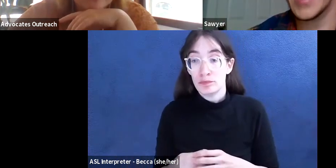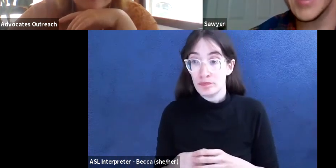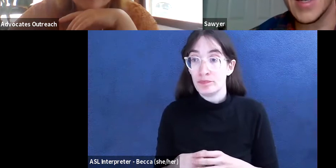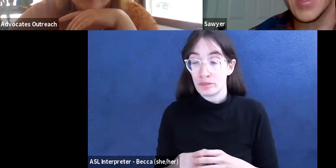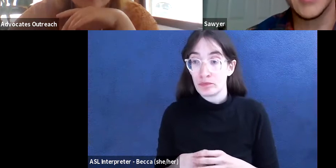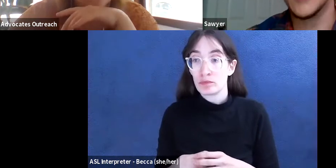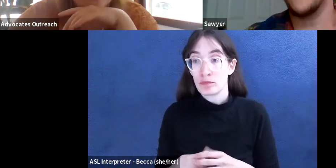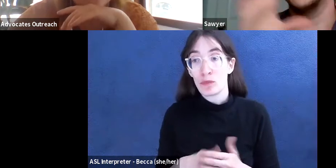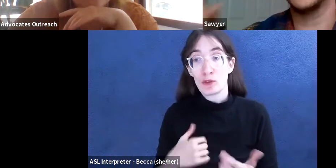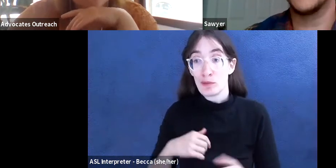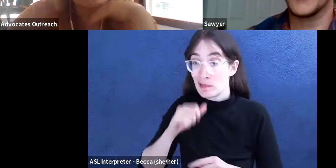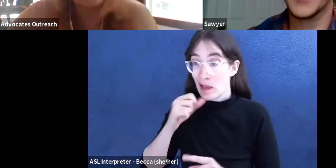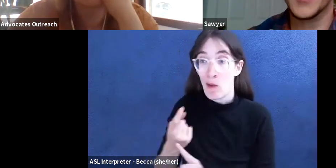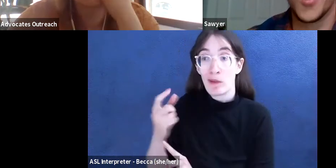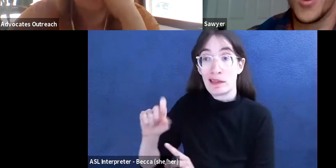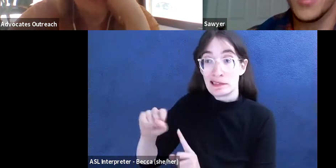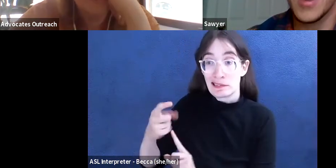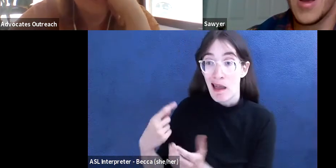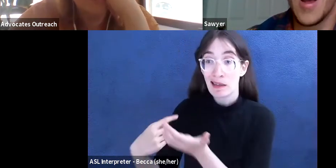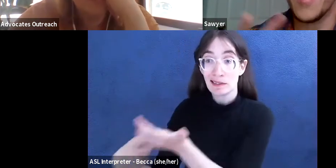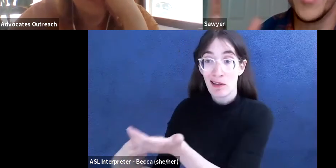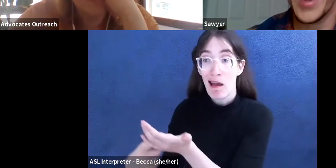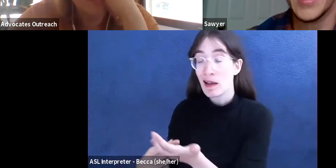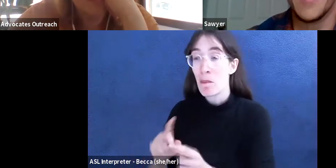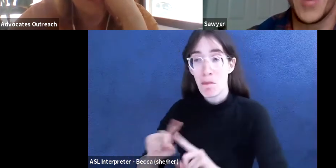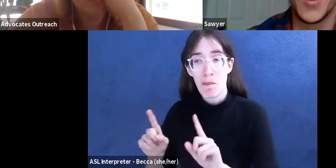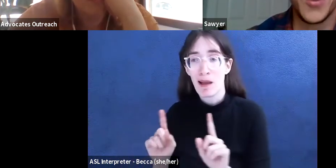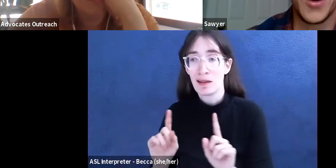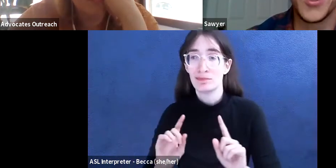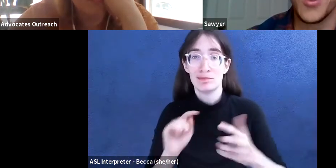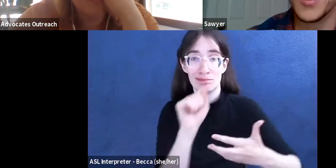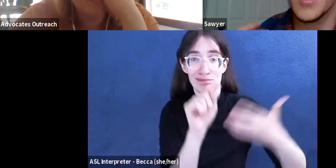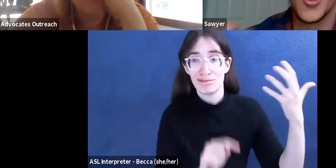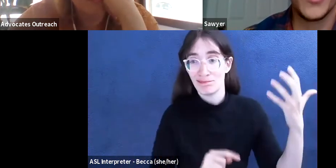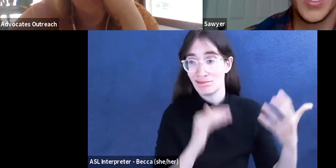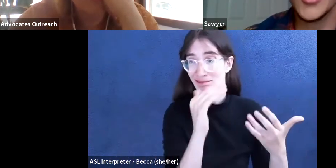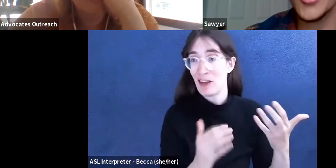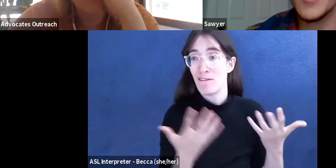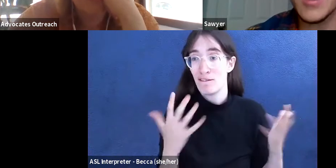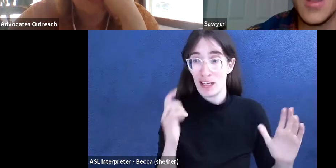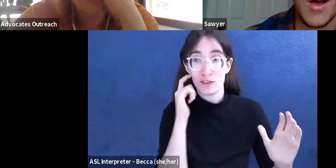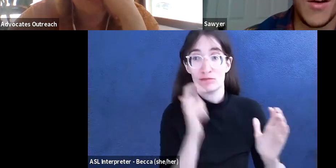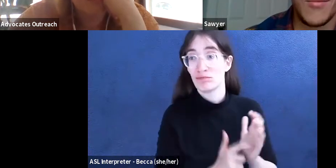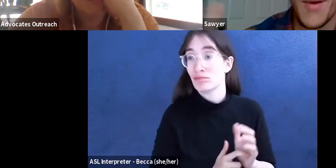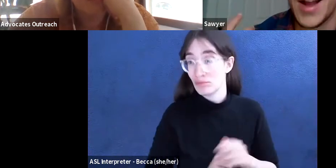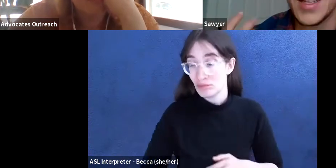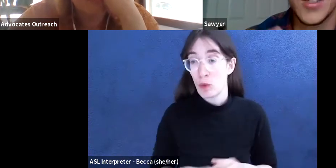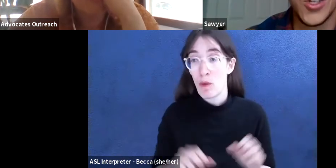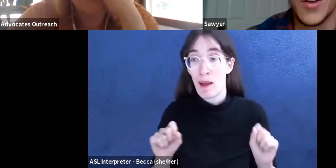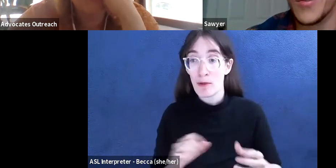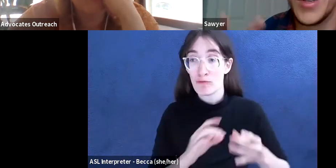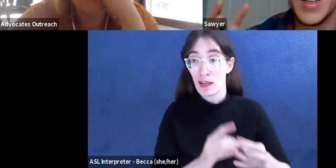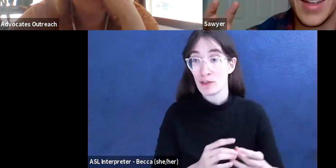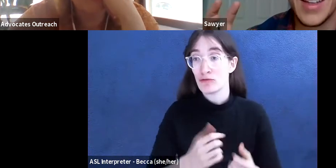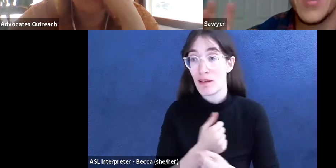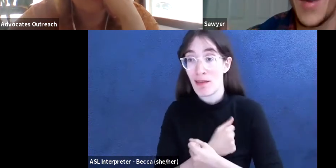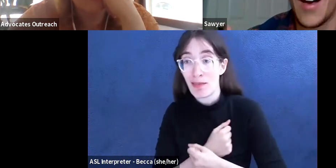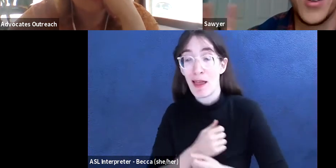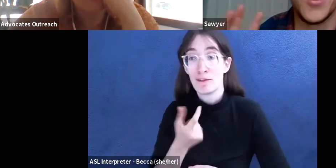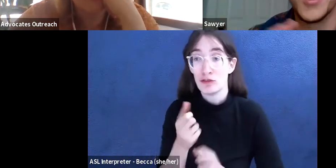to information about sexuality actually have better health outcomes across the board. Like they have fewer